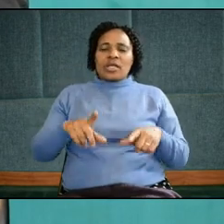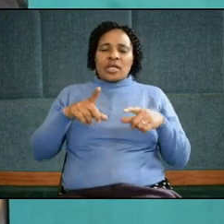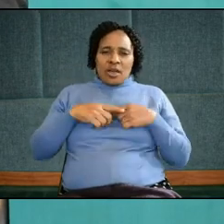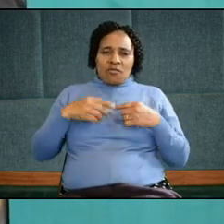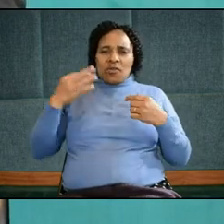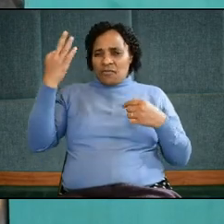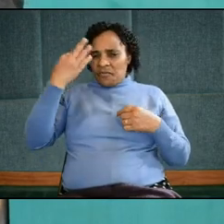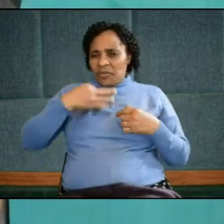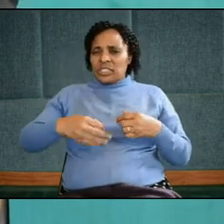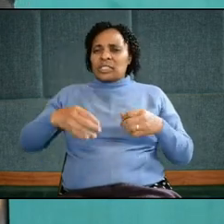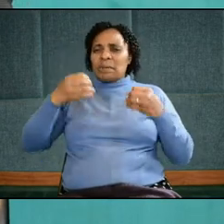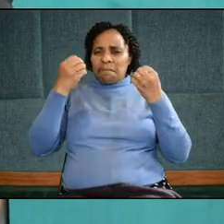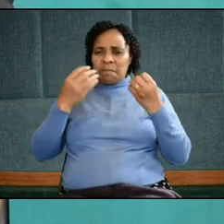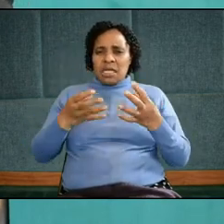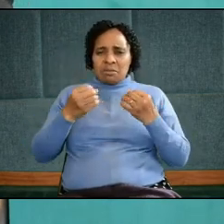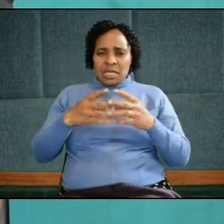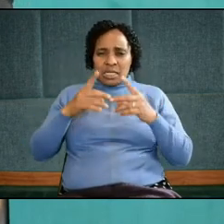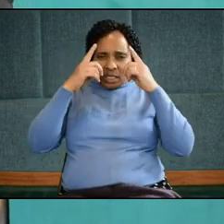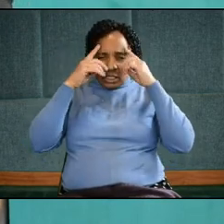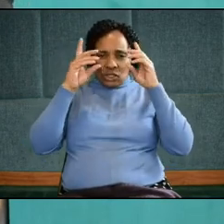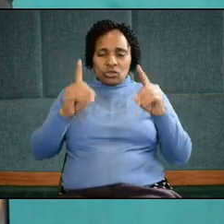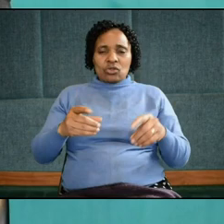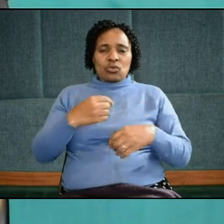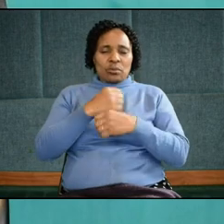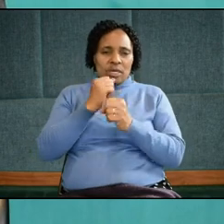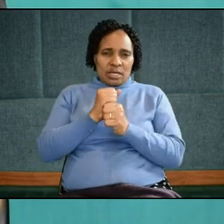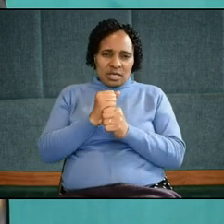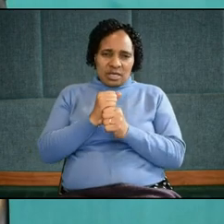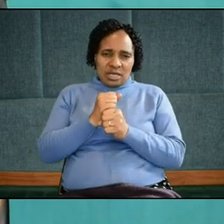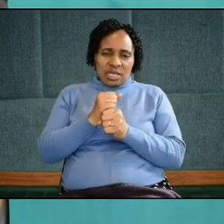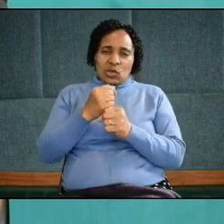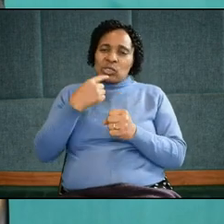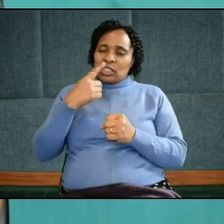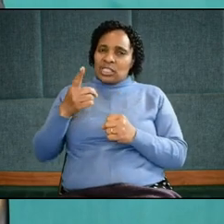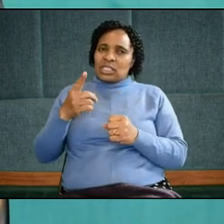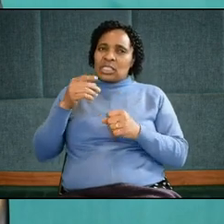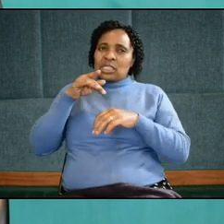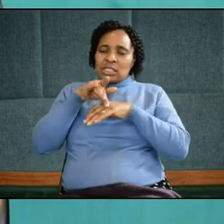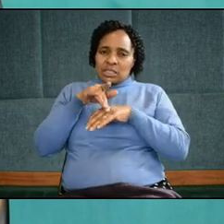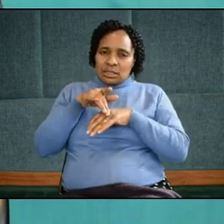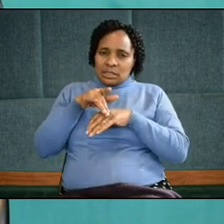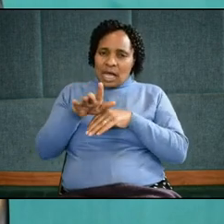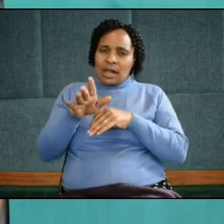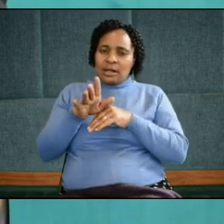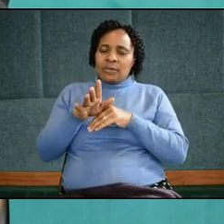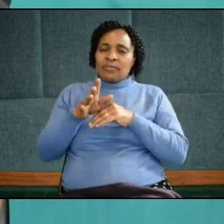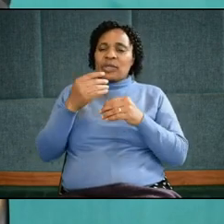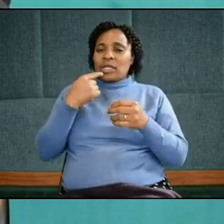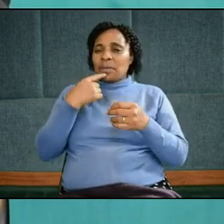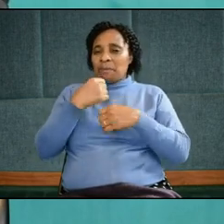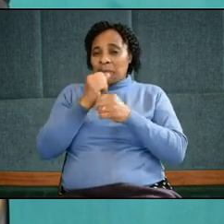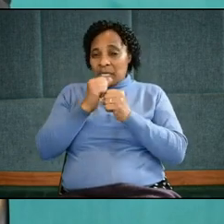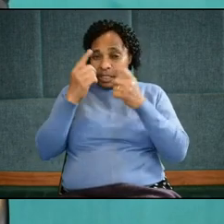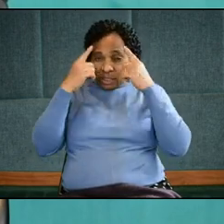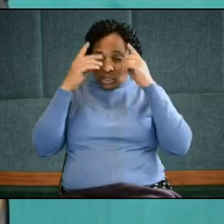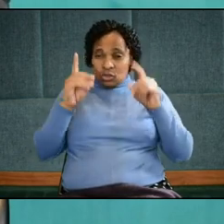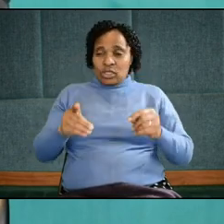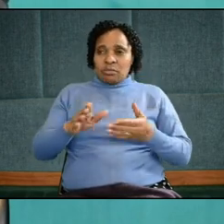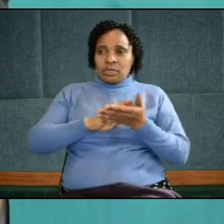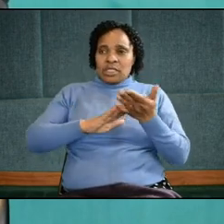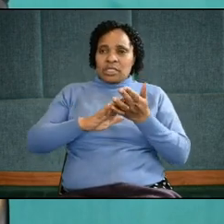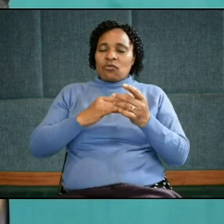faced with so many decisions that we have to make. And as we had said in the beginning, we need to make our decisions based on the